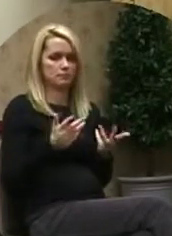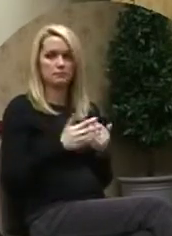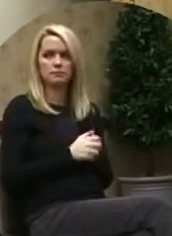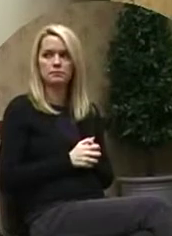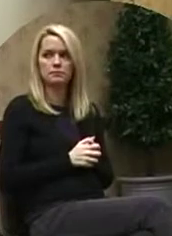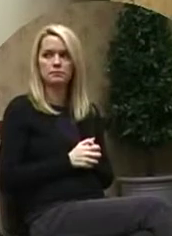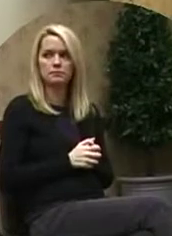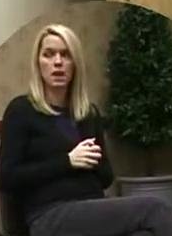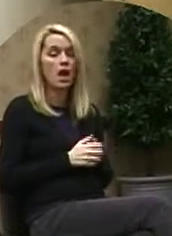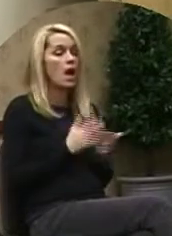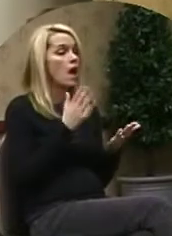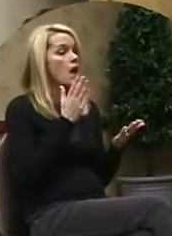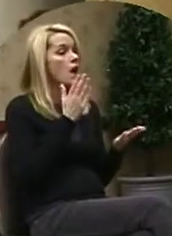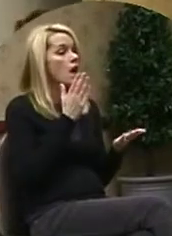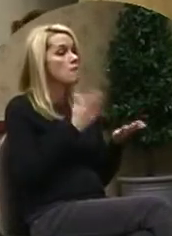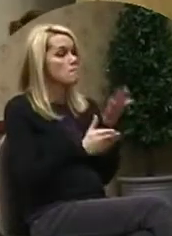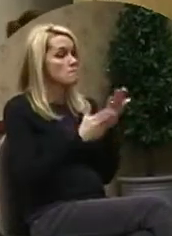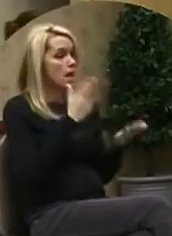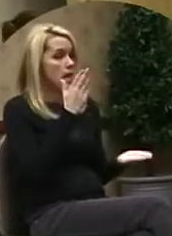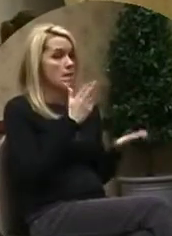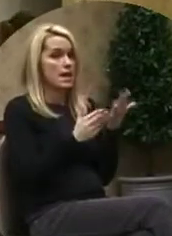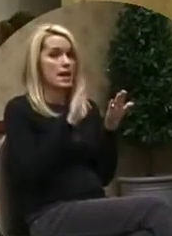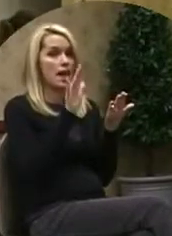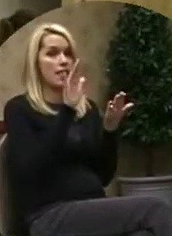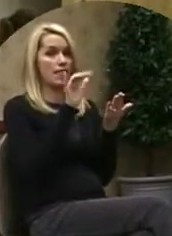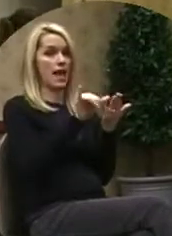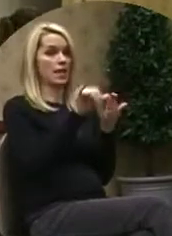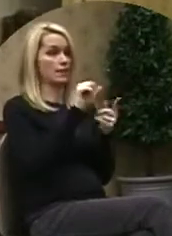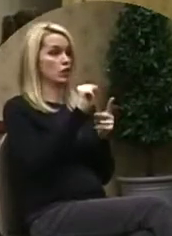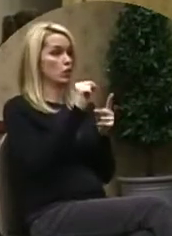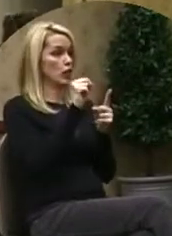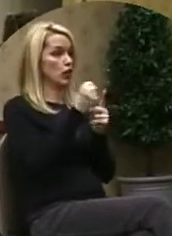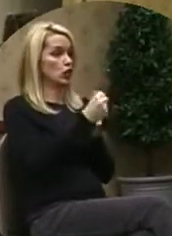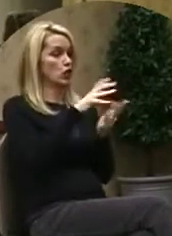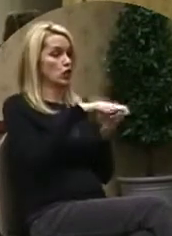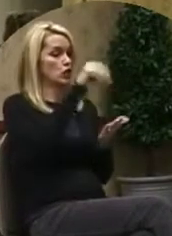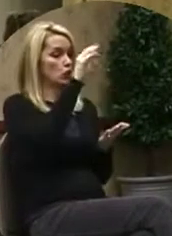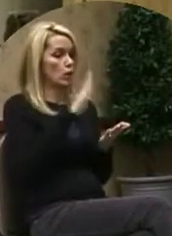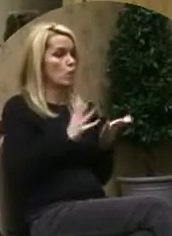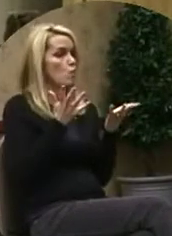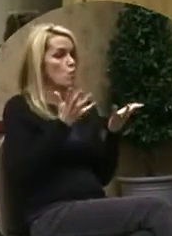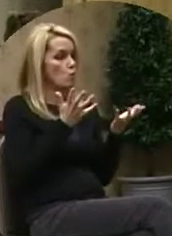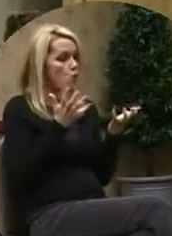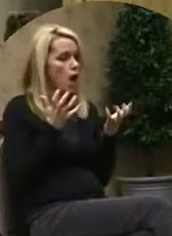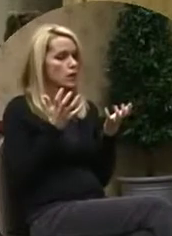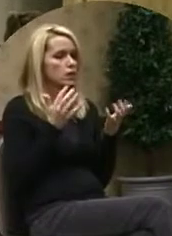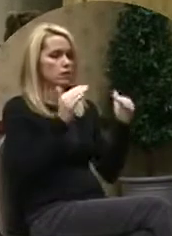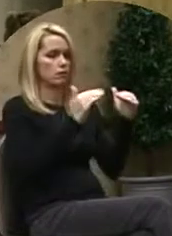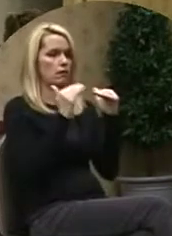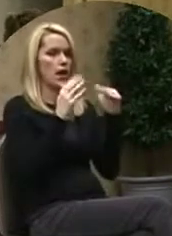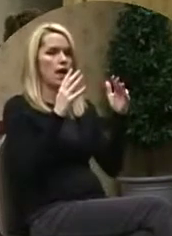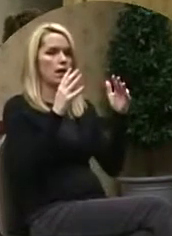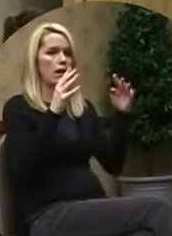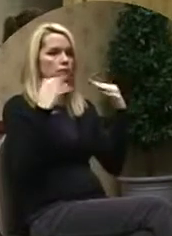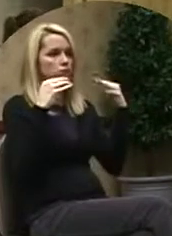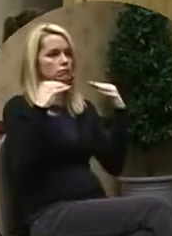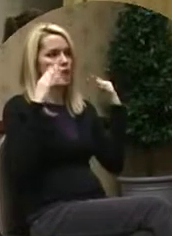It is possible that in that setting, what the student is looking for is peer attention.